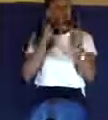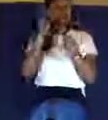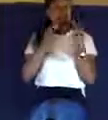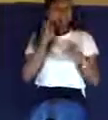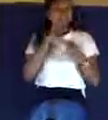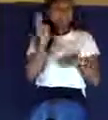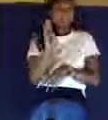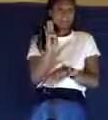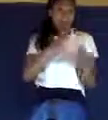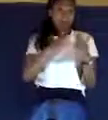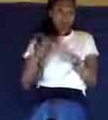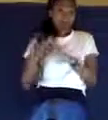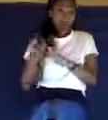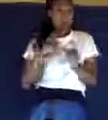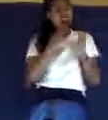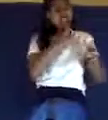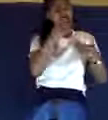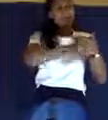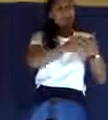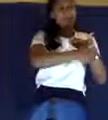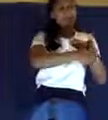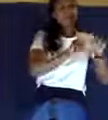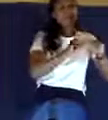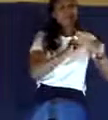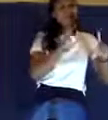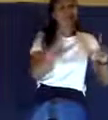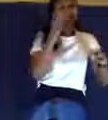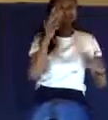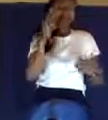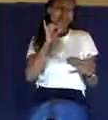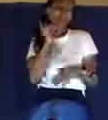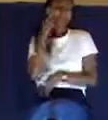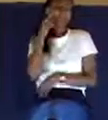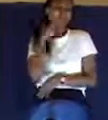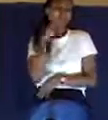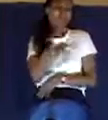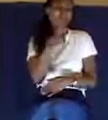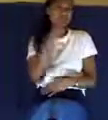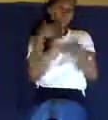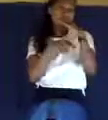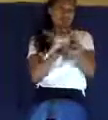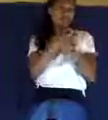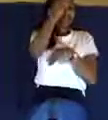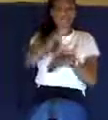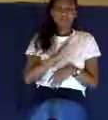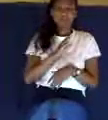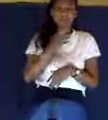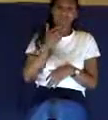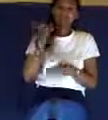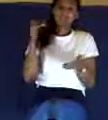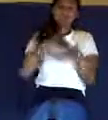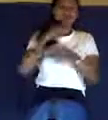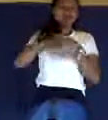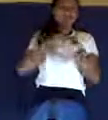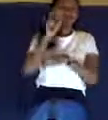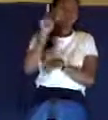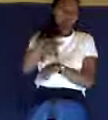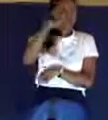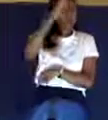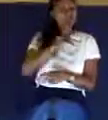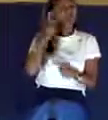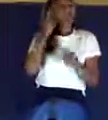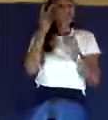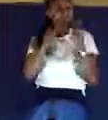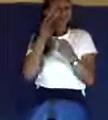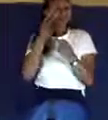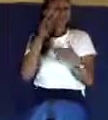bread. But this speaks of many years later when God, 1,000 years later, God will visit Bethlehem again. And